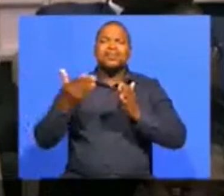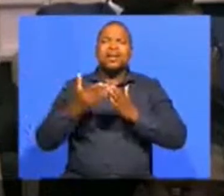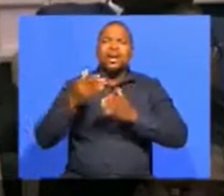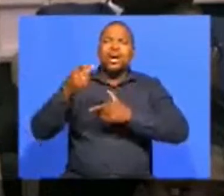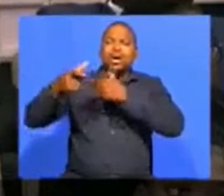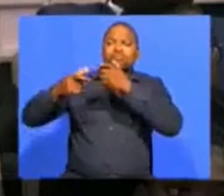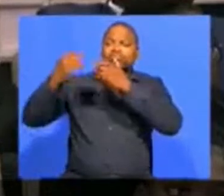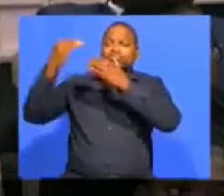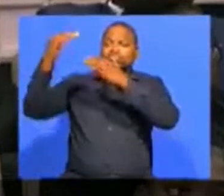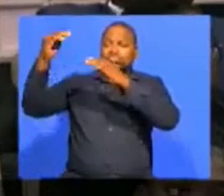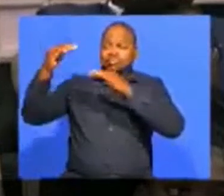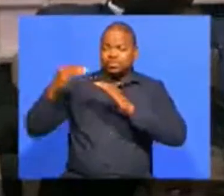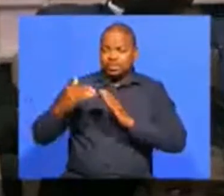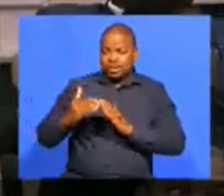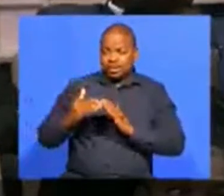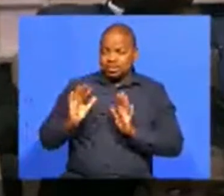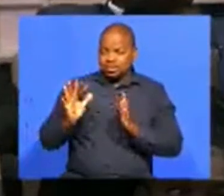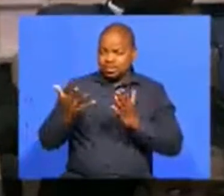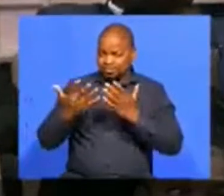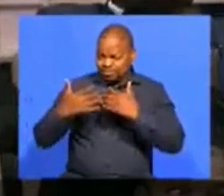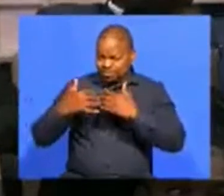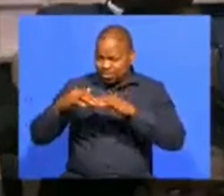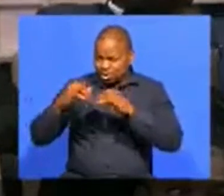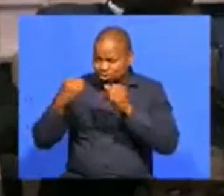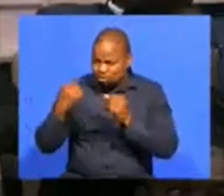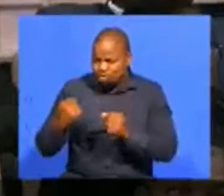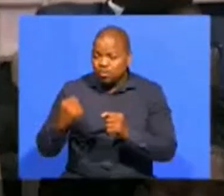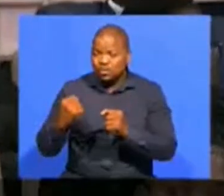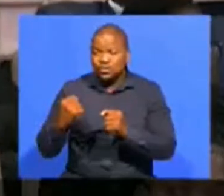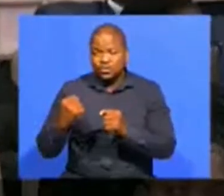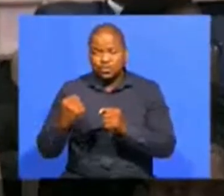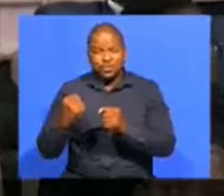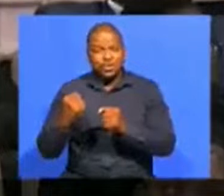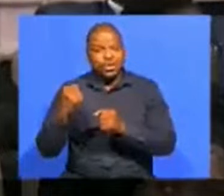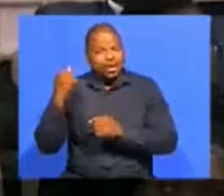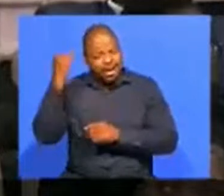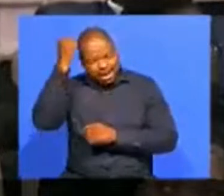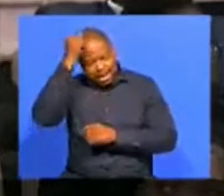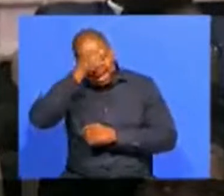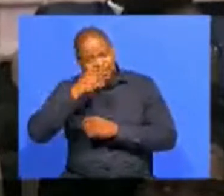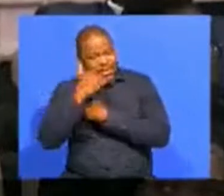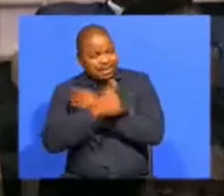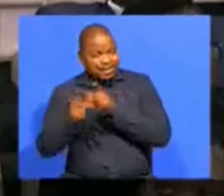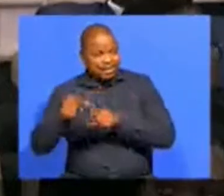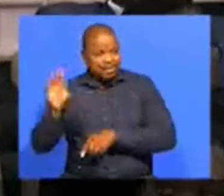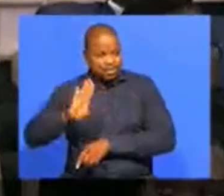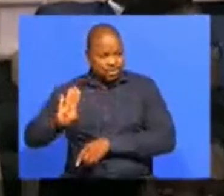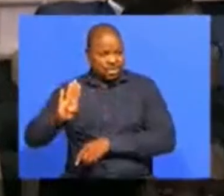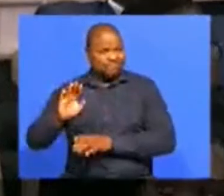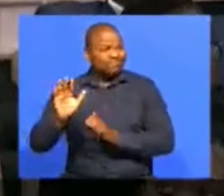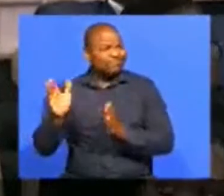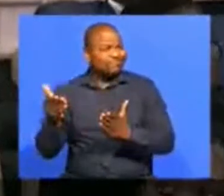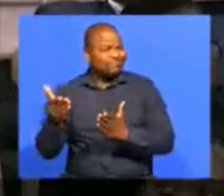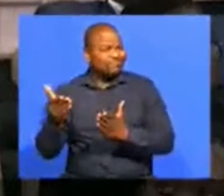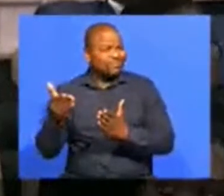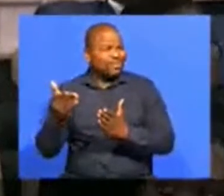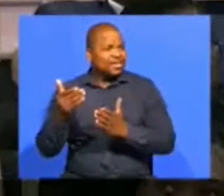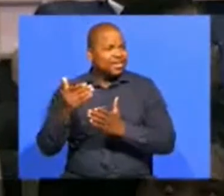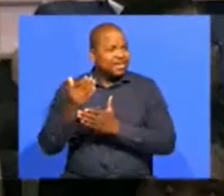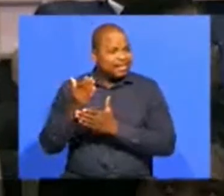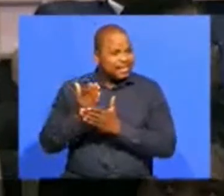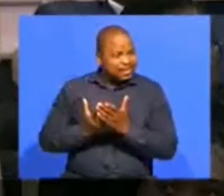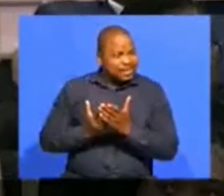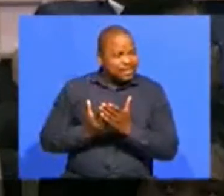global stage by fostering strong ties with African countries like Botswana. Are there any